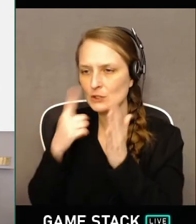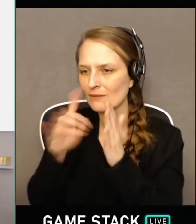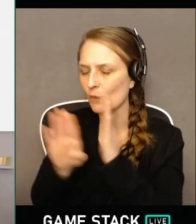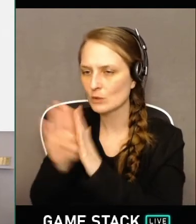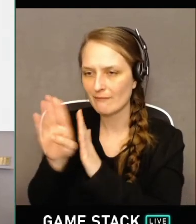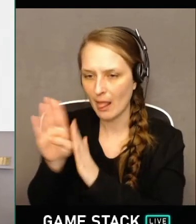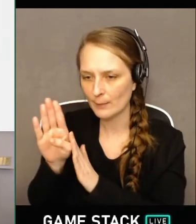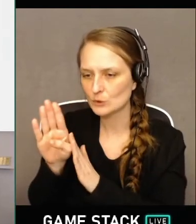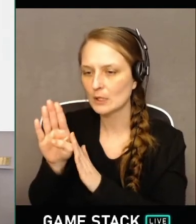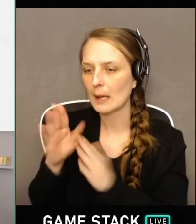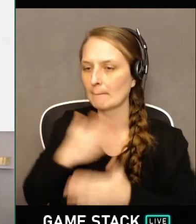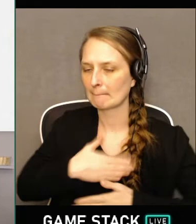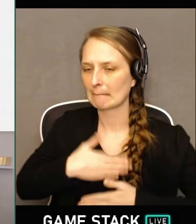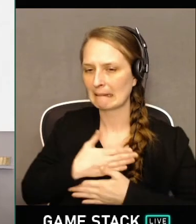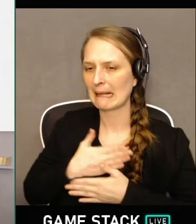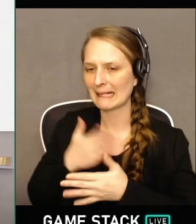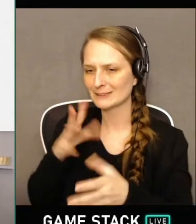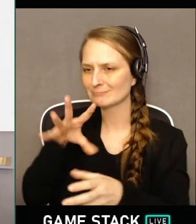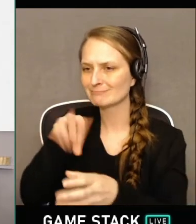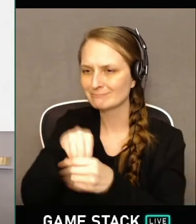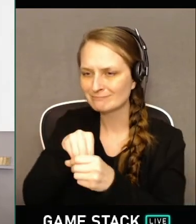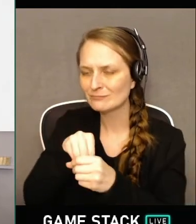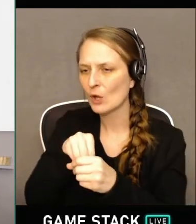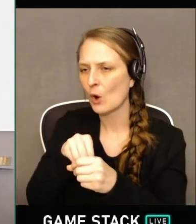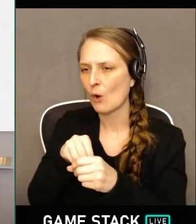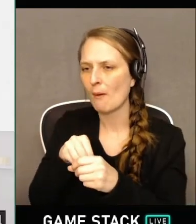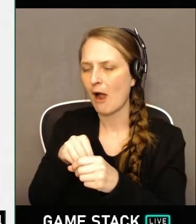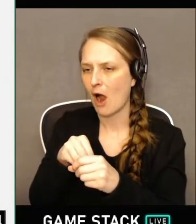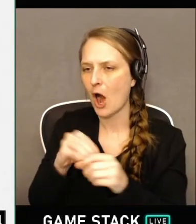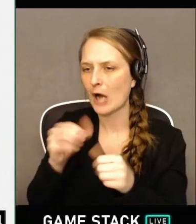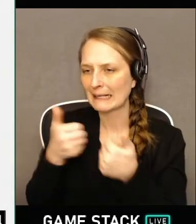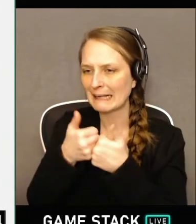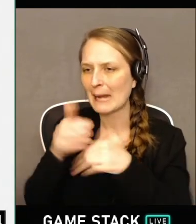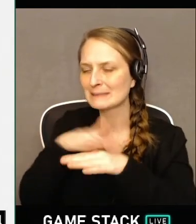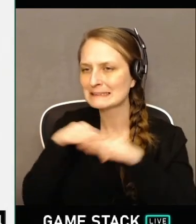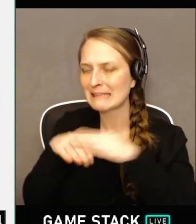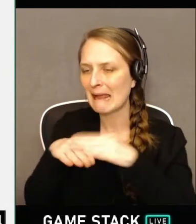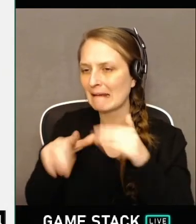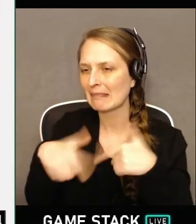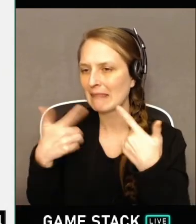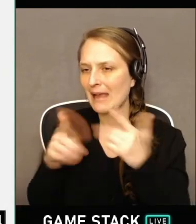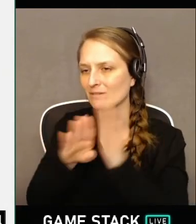please attend one of our GameStack Live developer sessions.